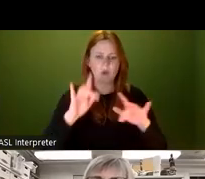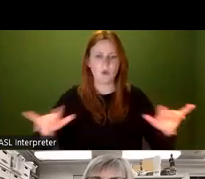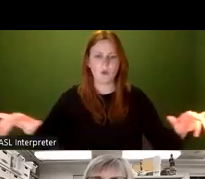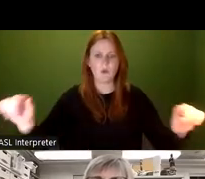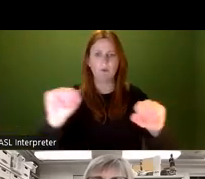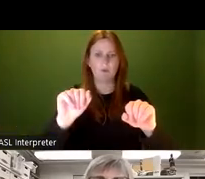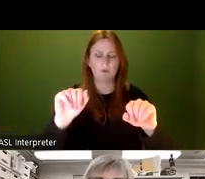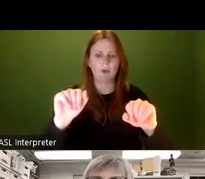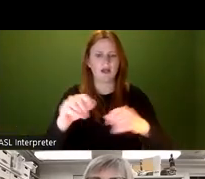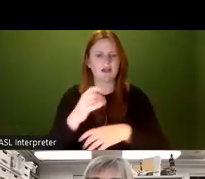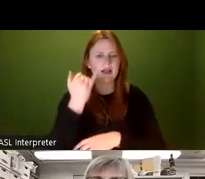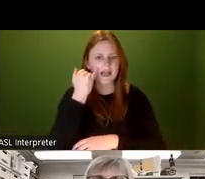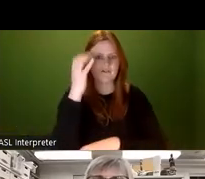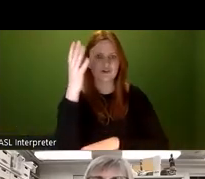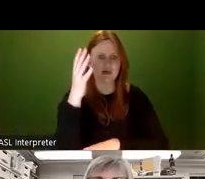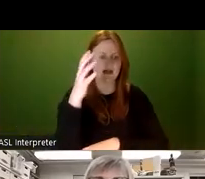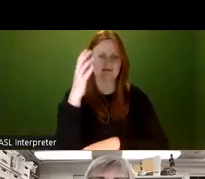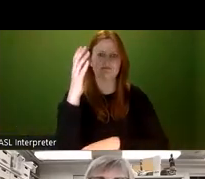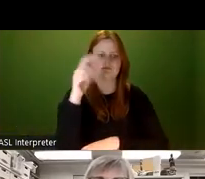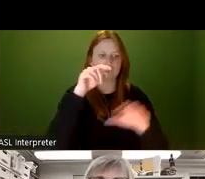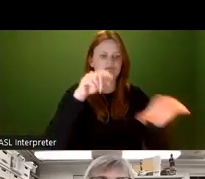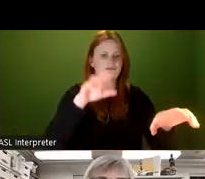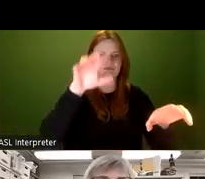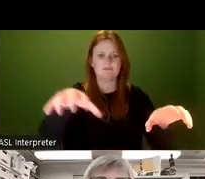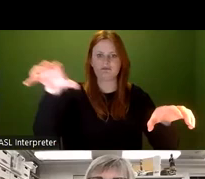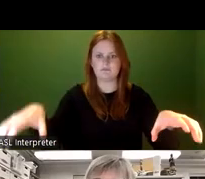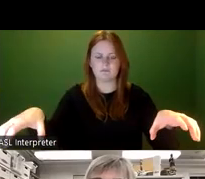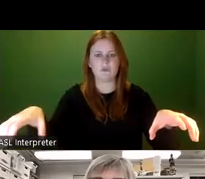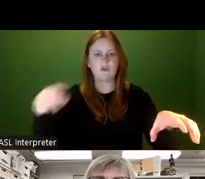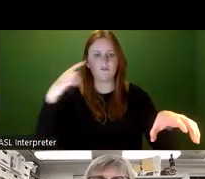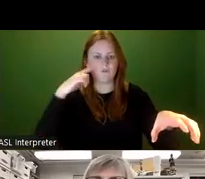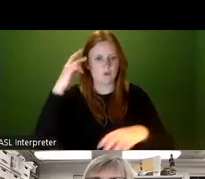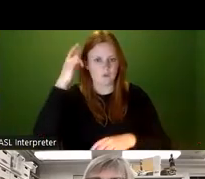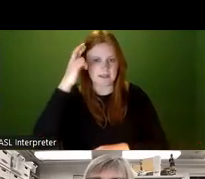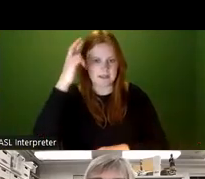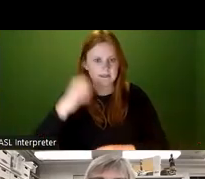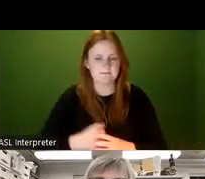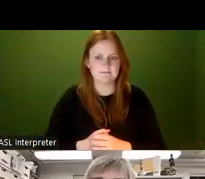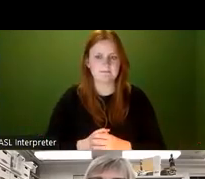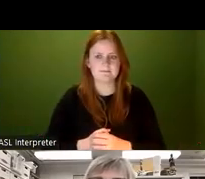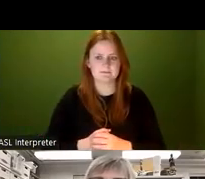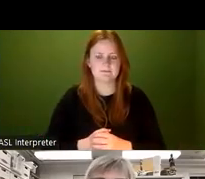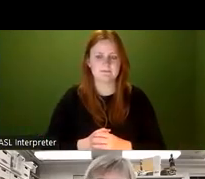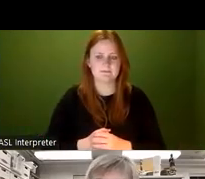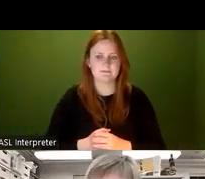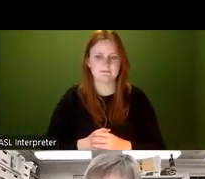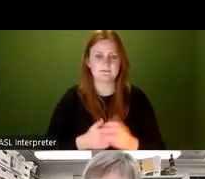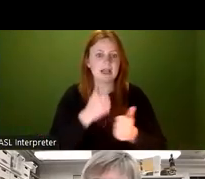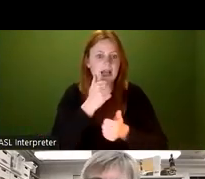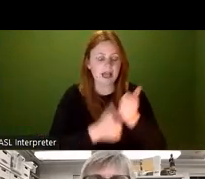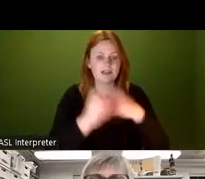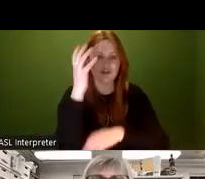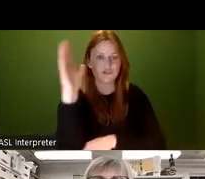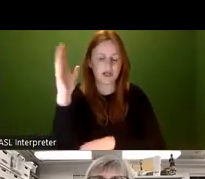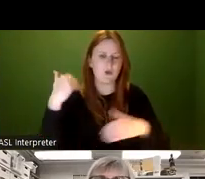intentional every tree was and how each tree was not to be taken for granted,